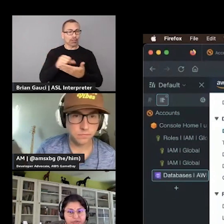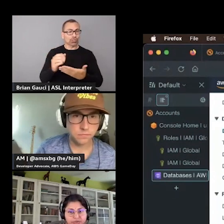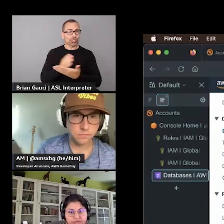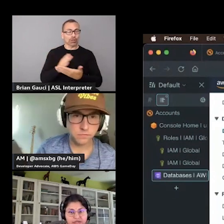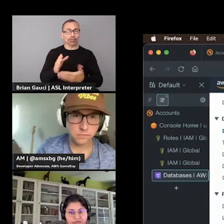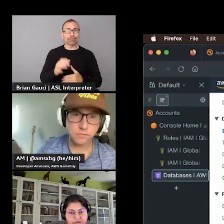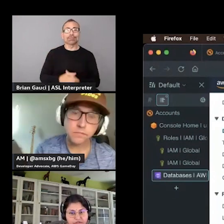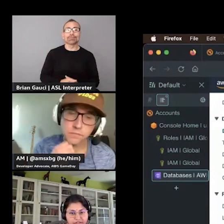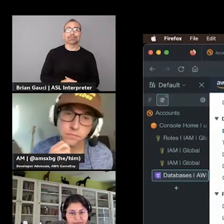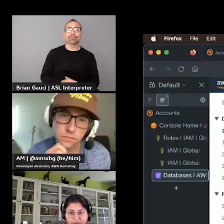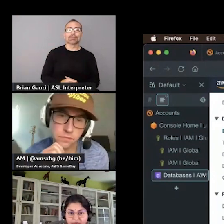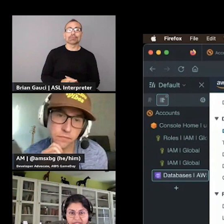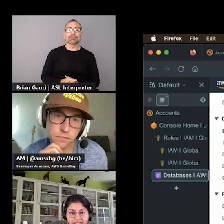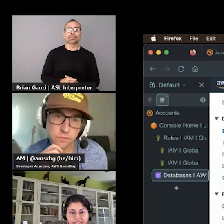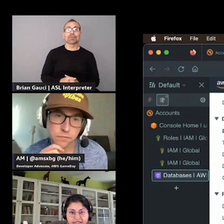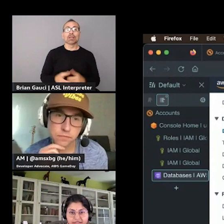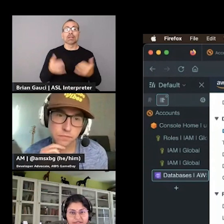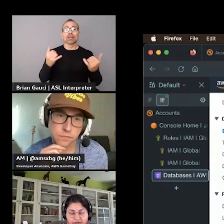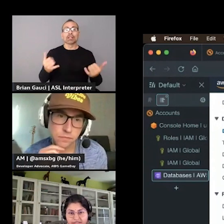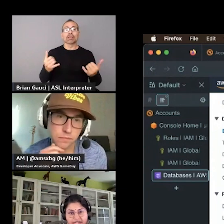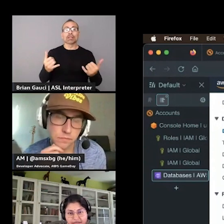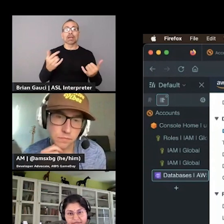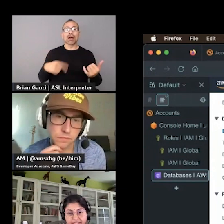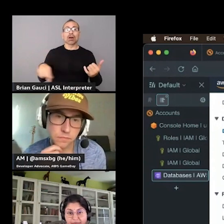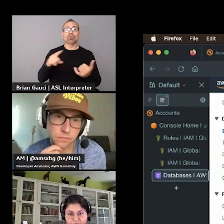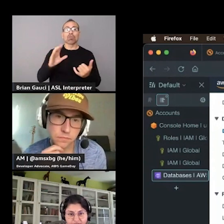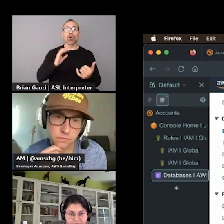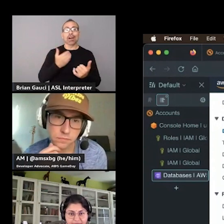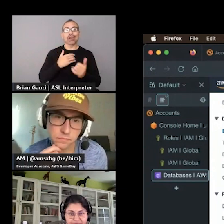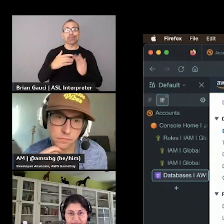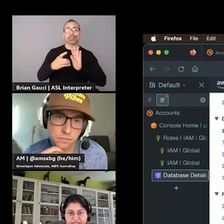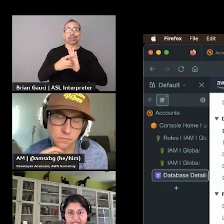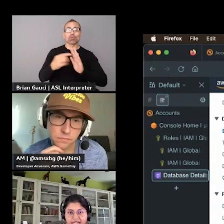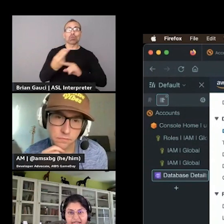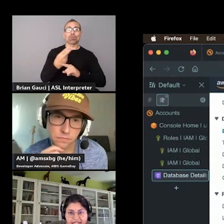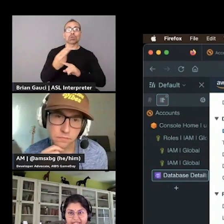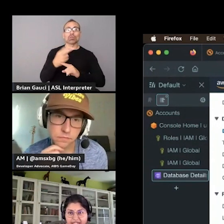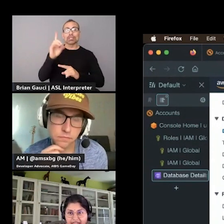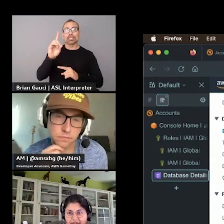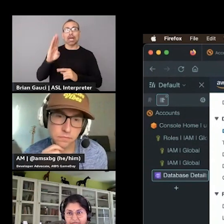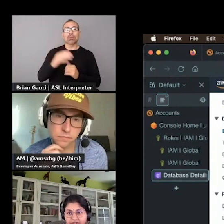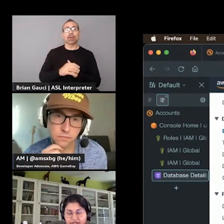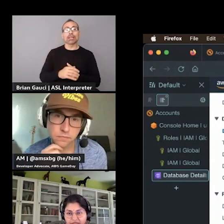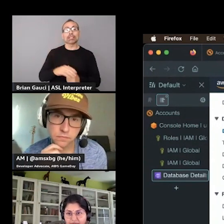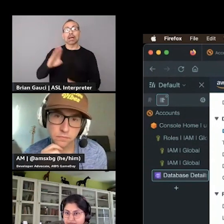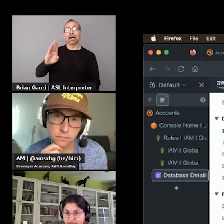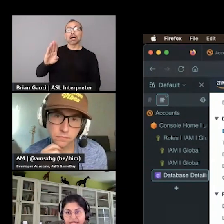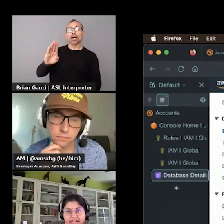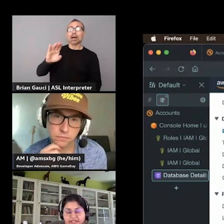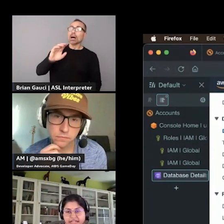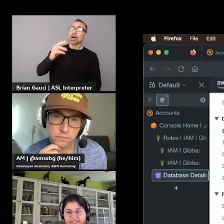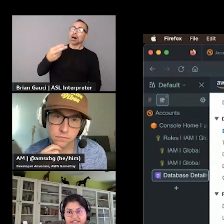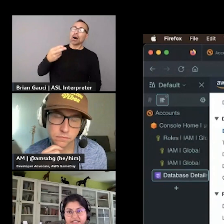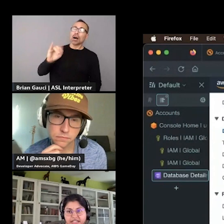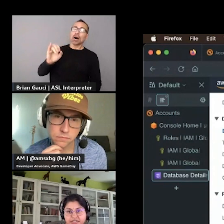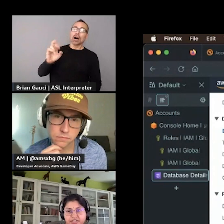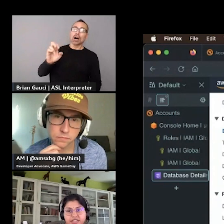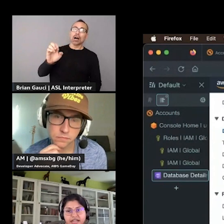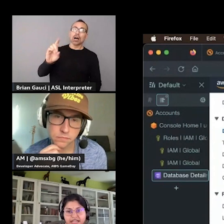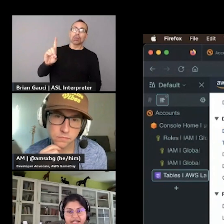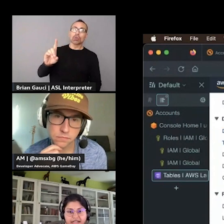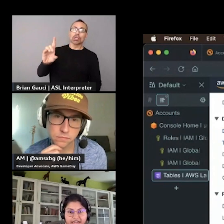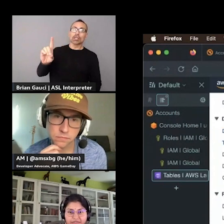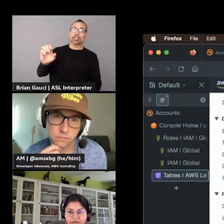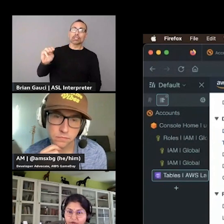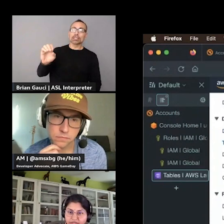we are going to use for our demo, this is called the hybrid demo DB. And I have a data set in